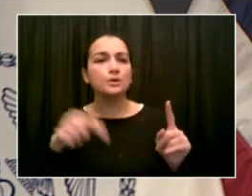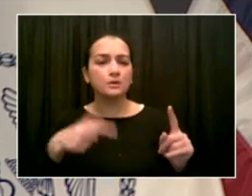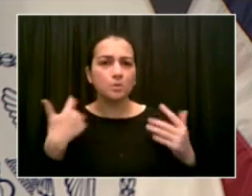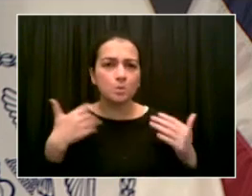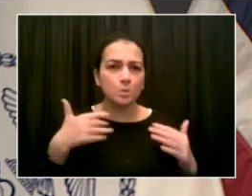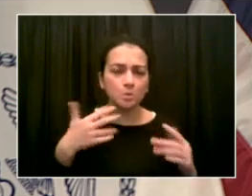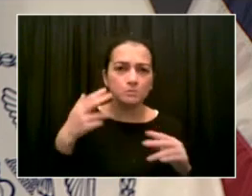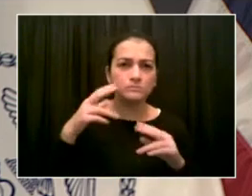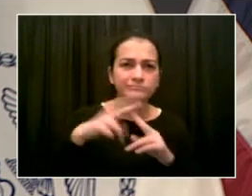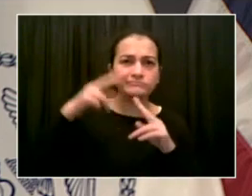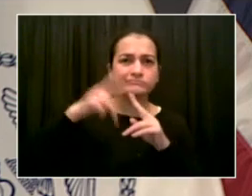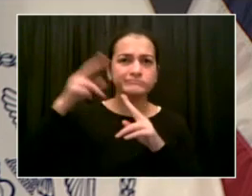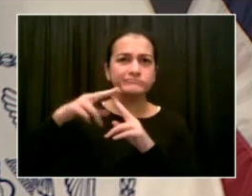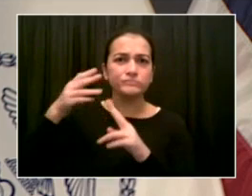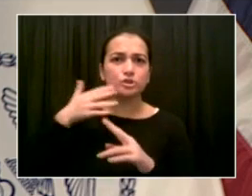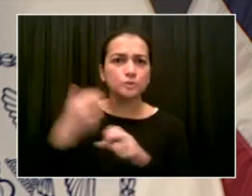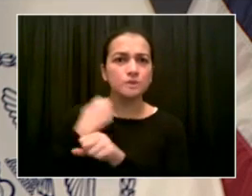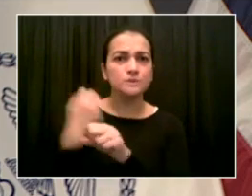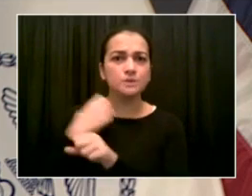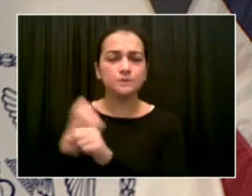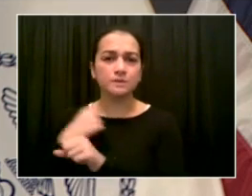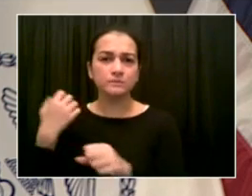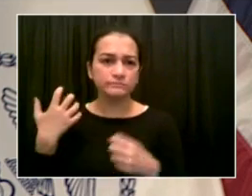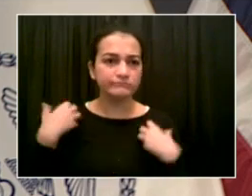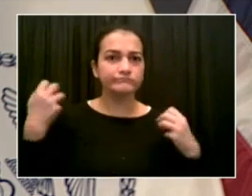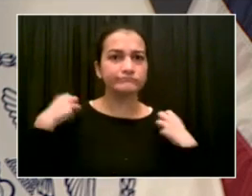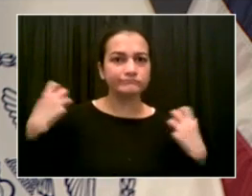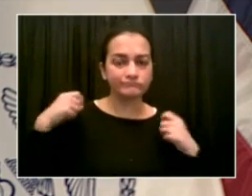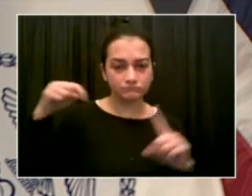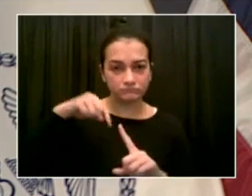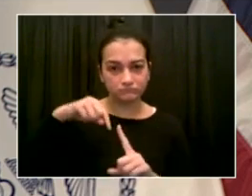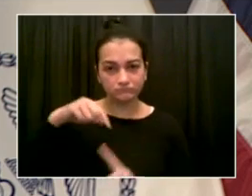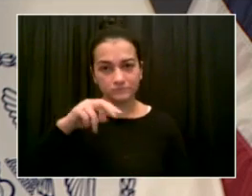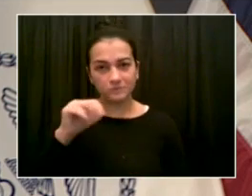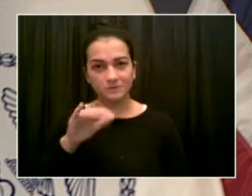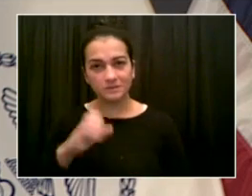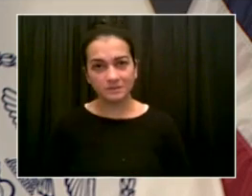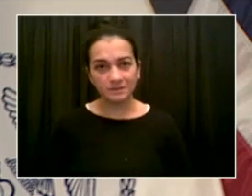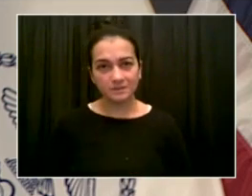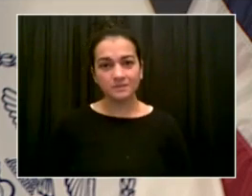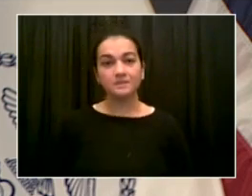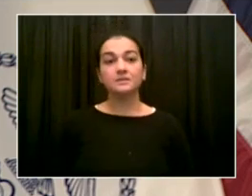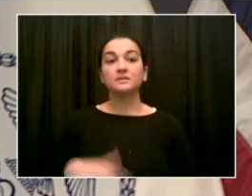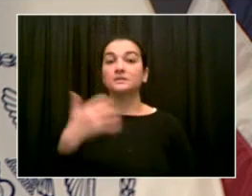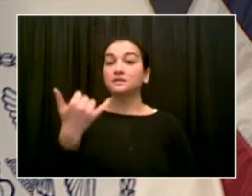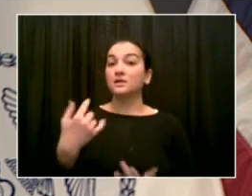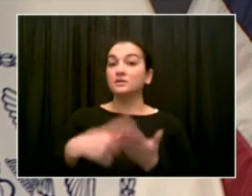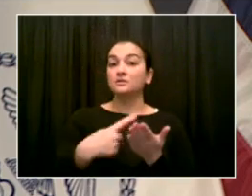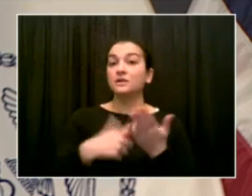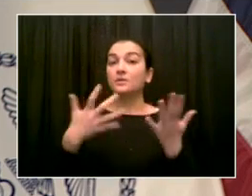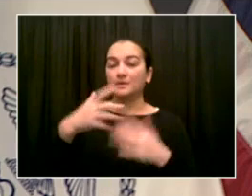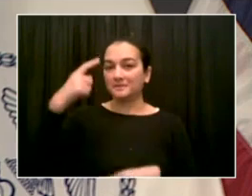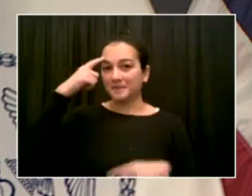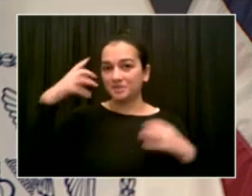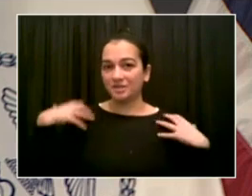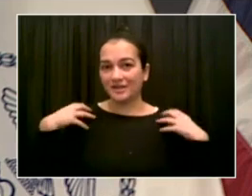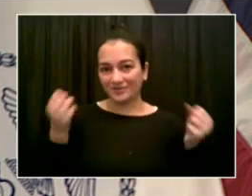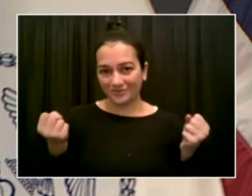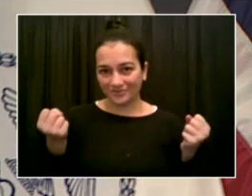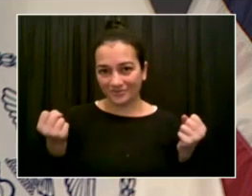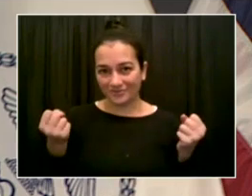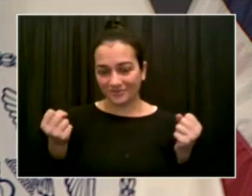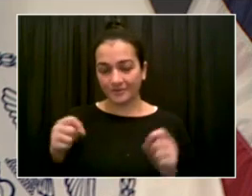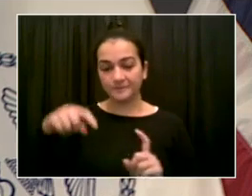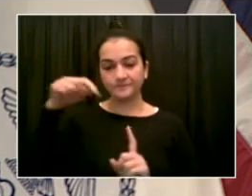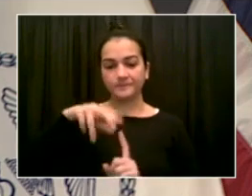and that's when it comes to mental health. This city has set a standard that's now being emulated for a focus on